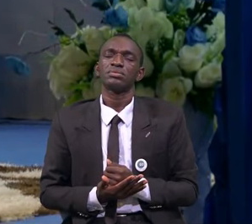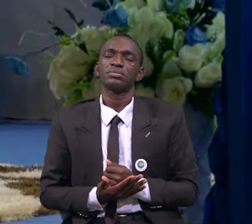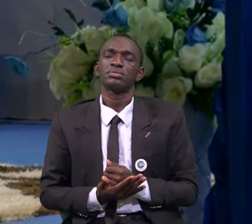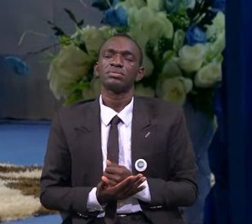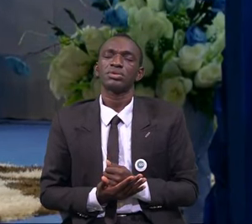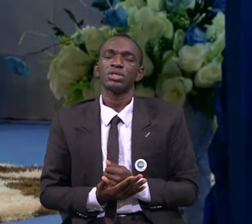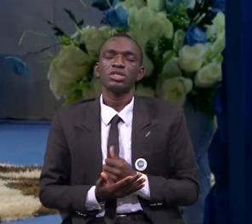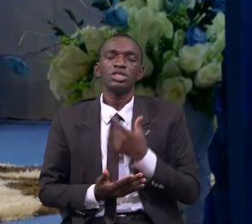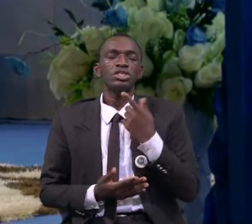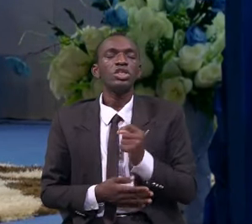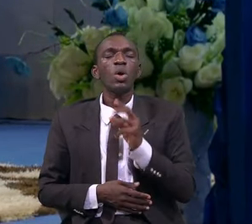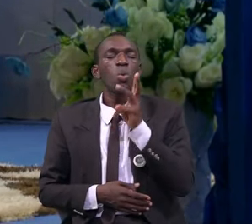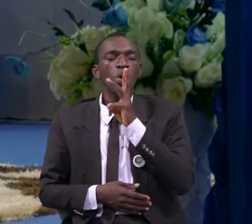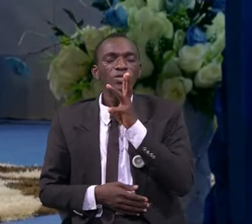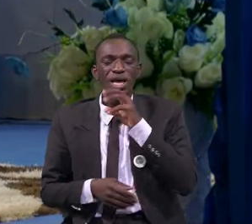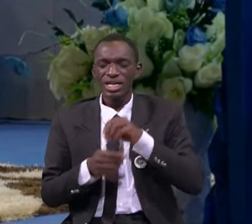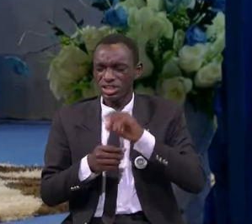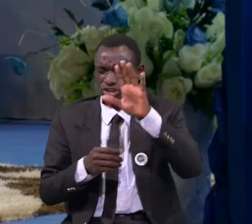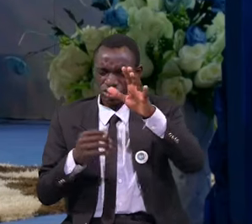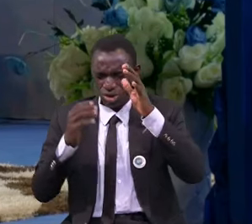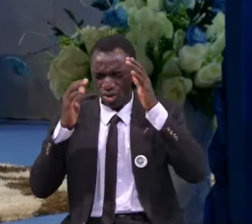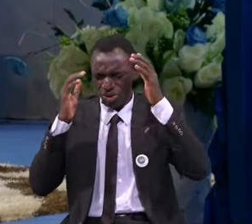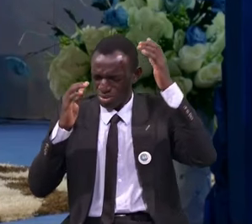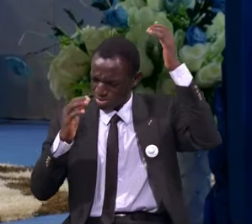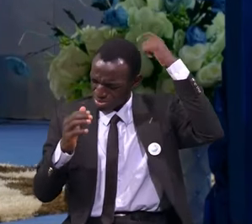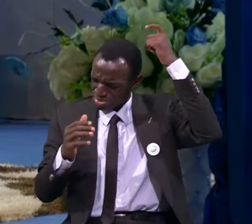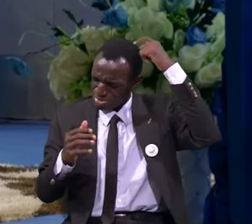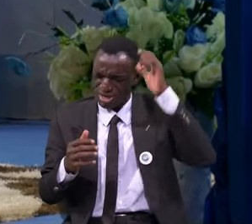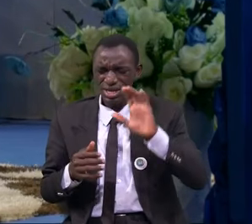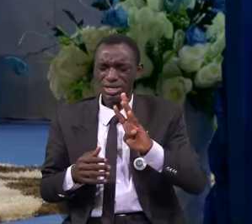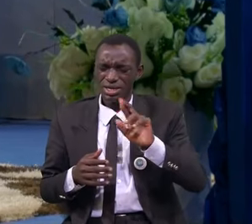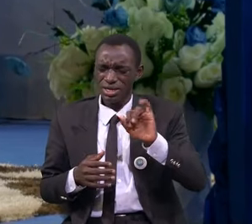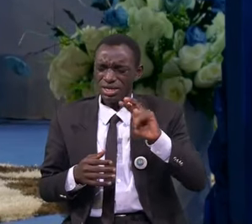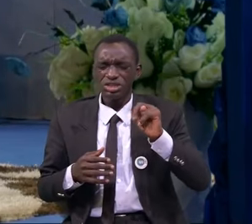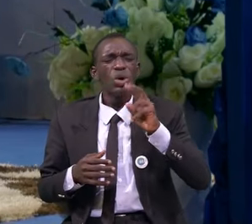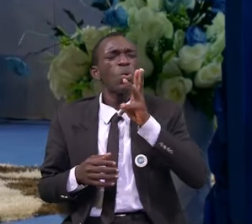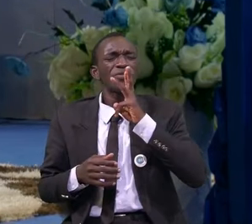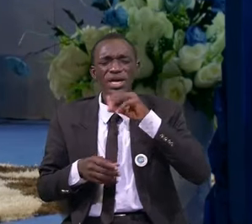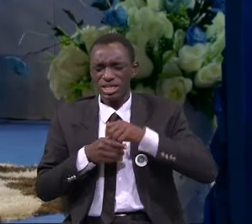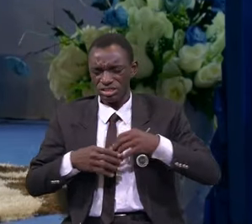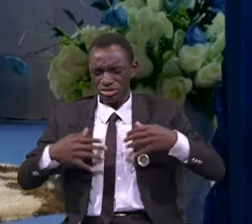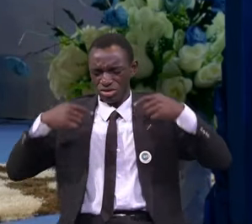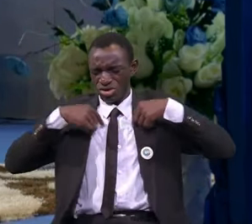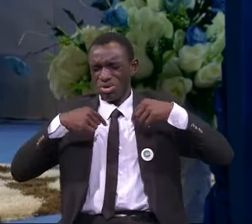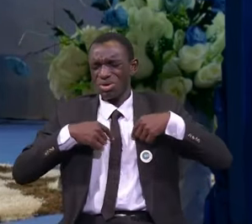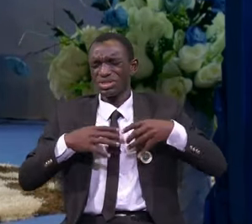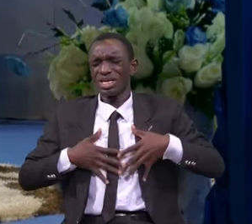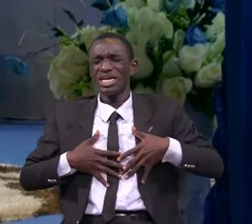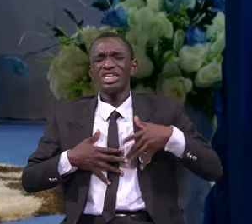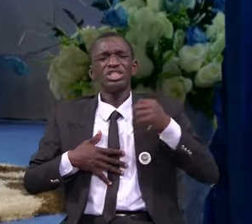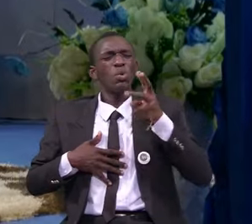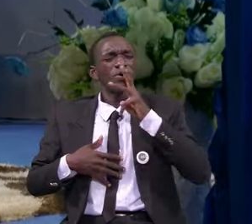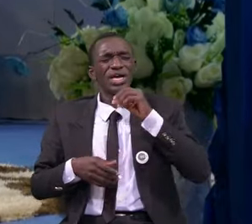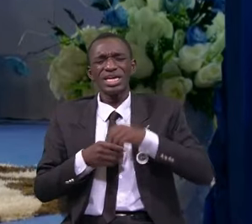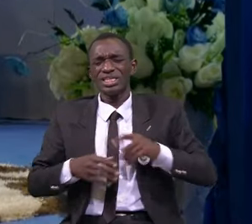The water in the brain, the water in the lungs, the water in your belly, be